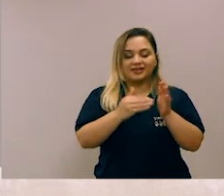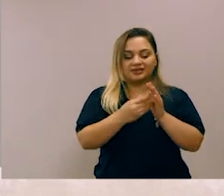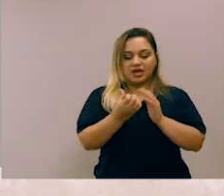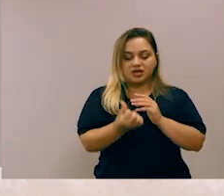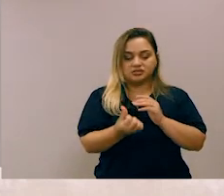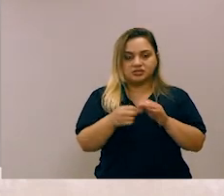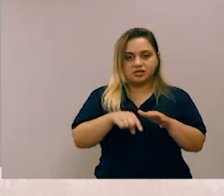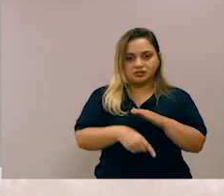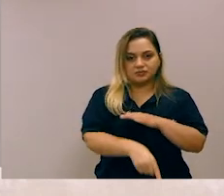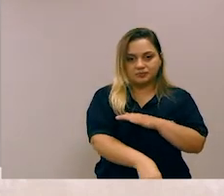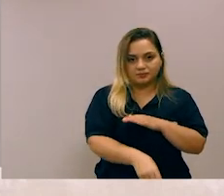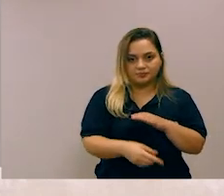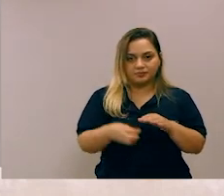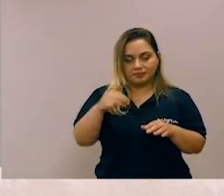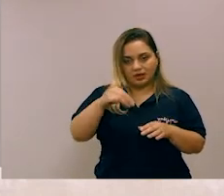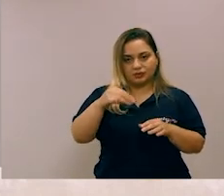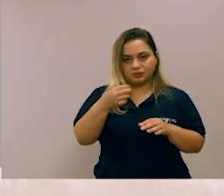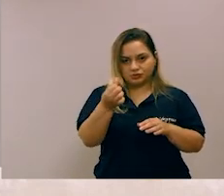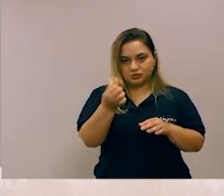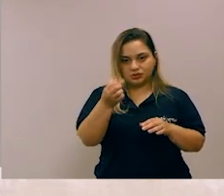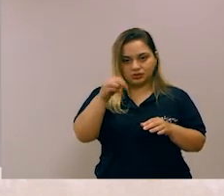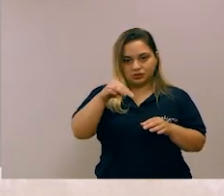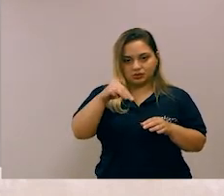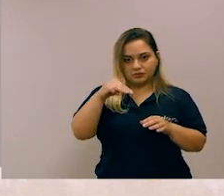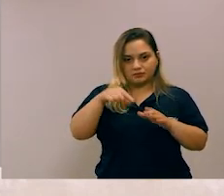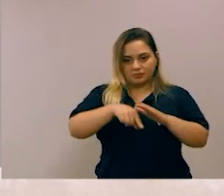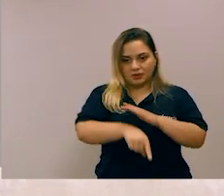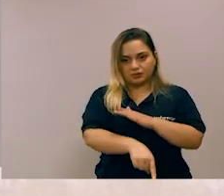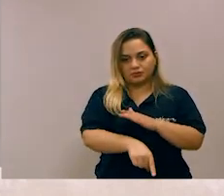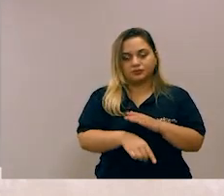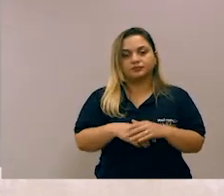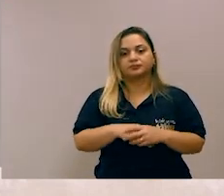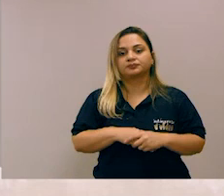that until that moment was of depth, and our time is running.